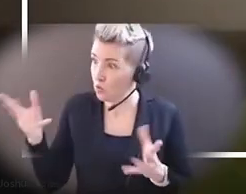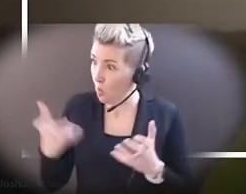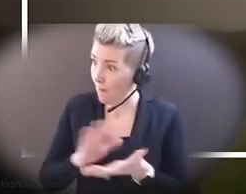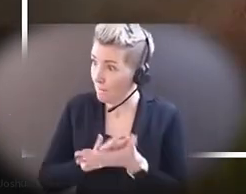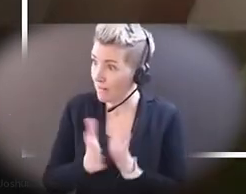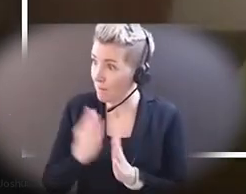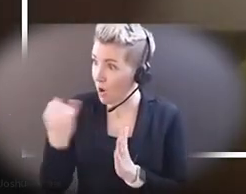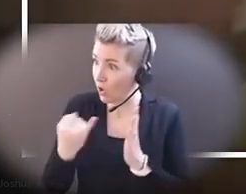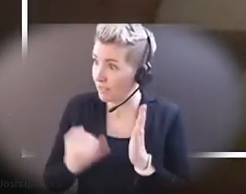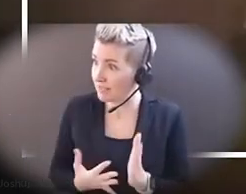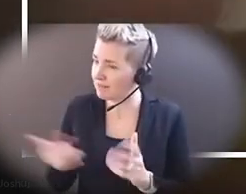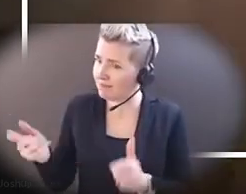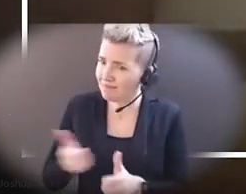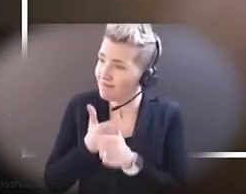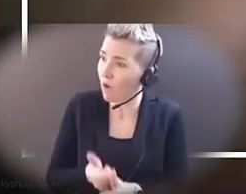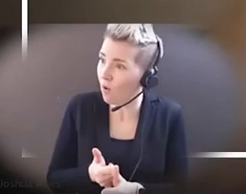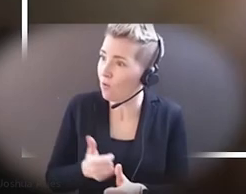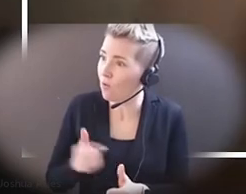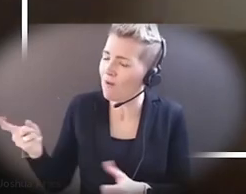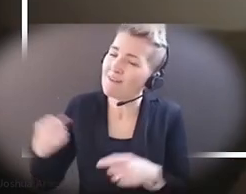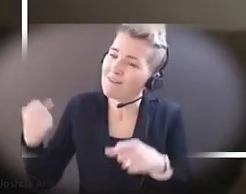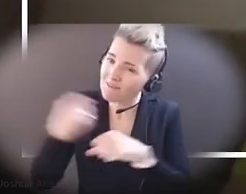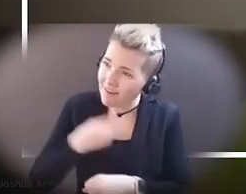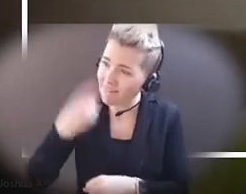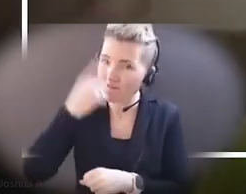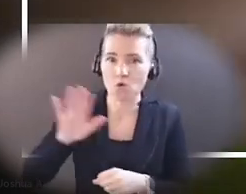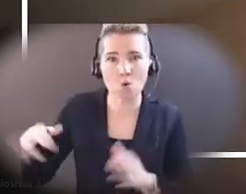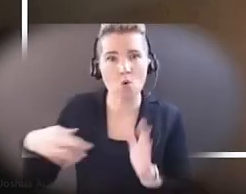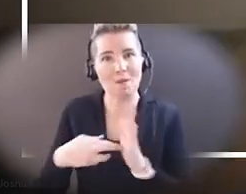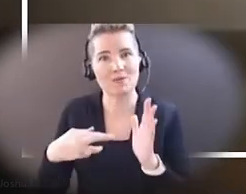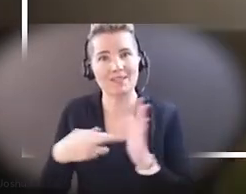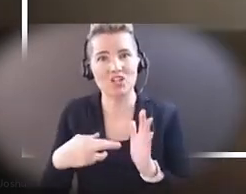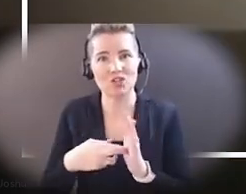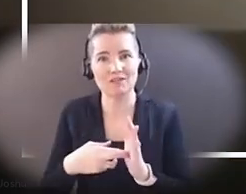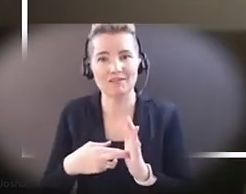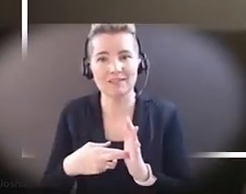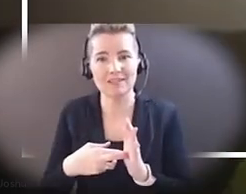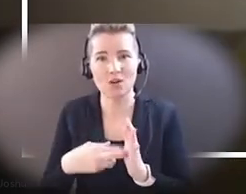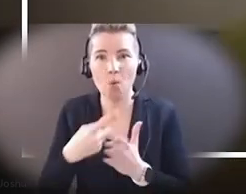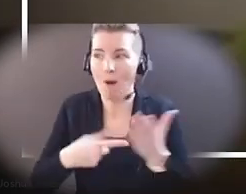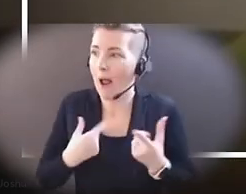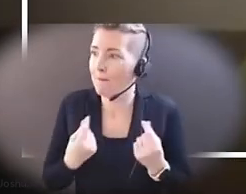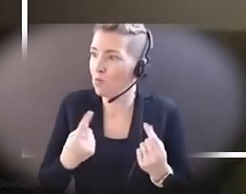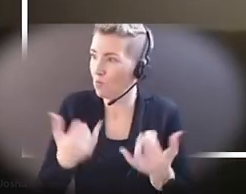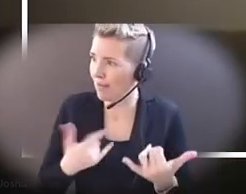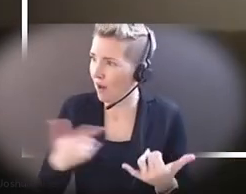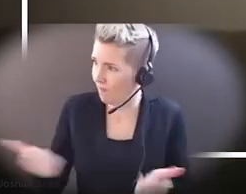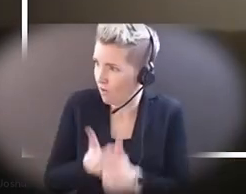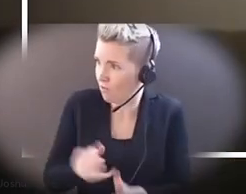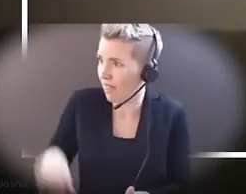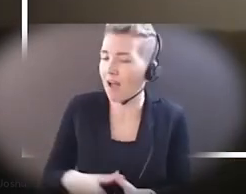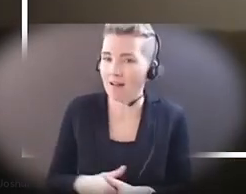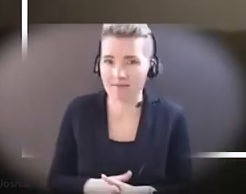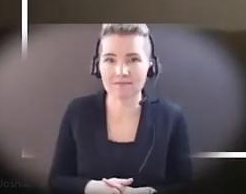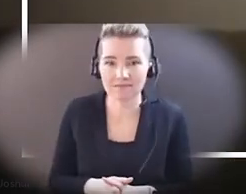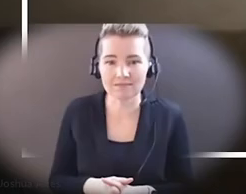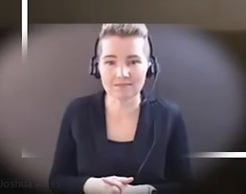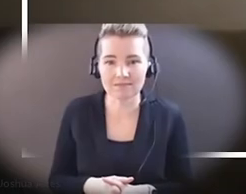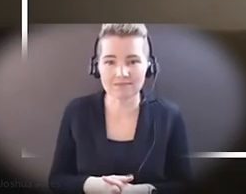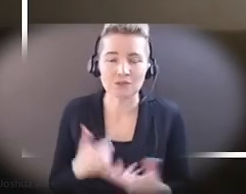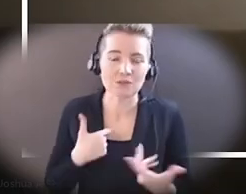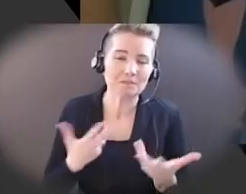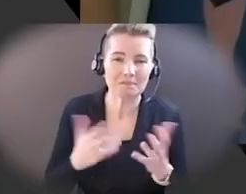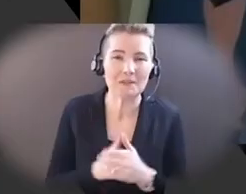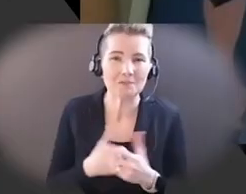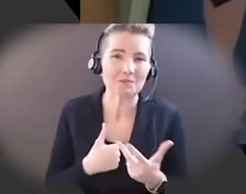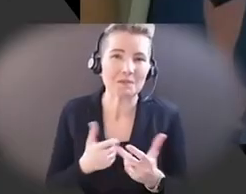myself to really, fight for representation, like what I'm doing right now. So yeah, that's something I wanted to comment on.